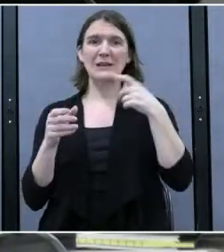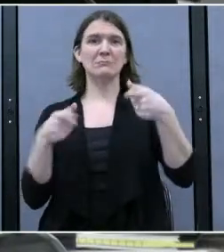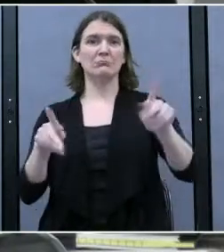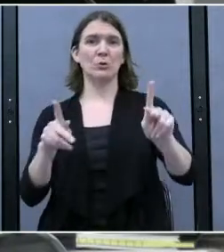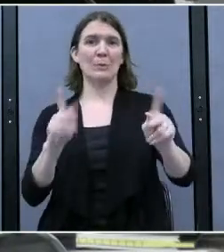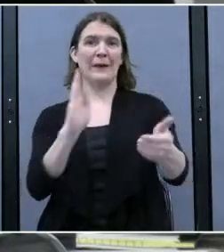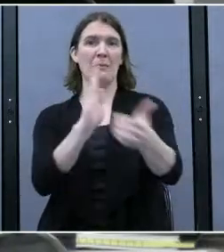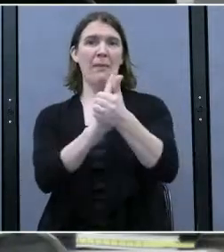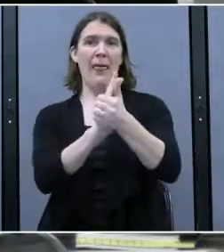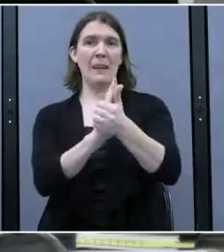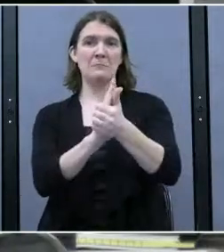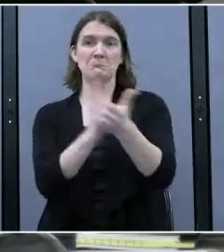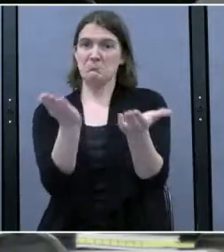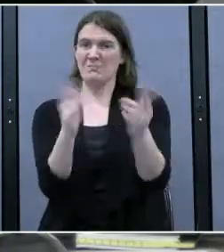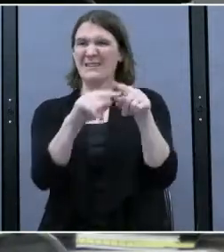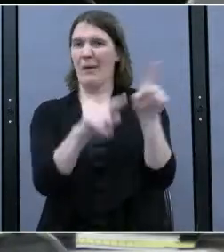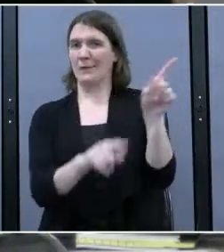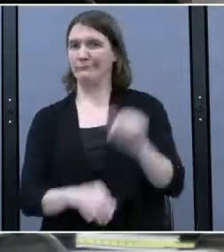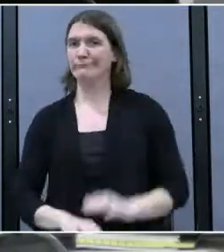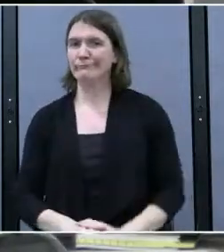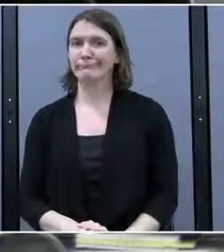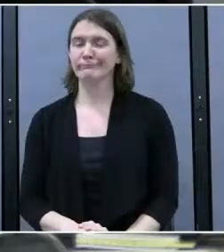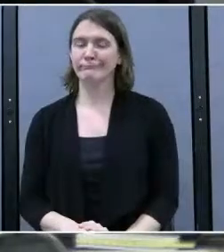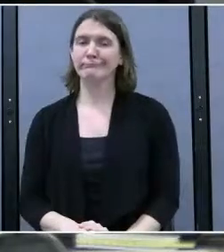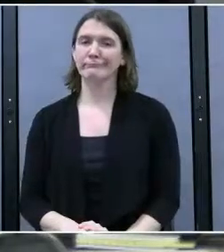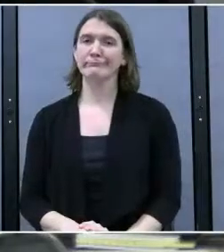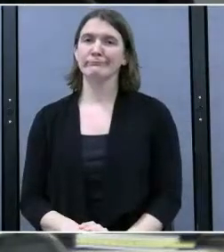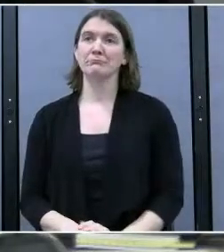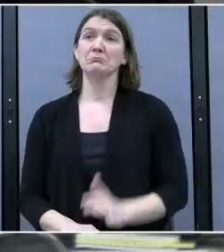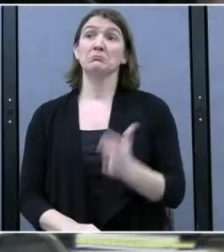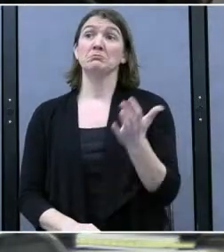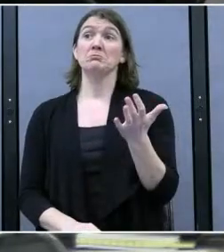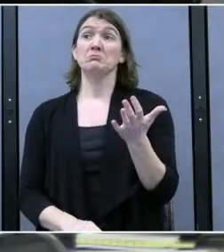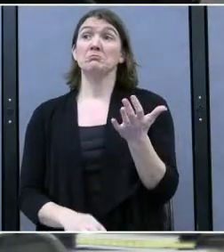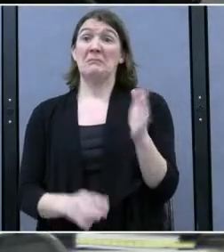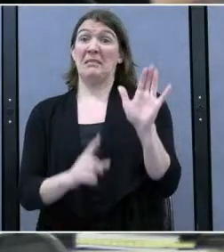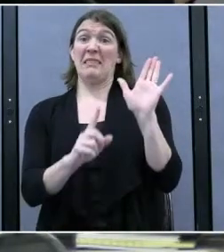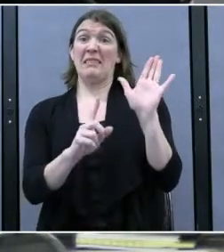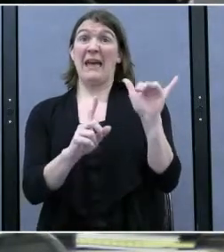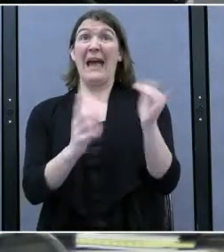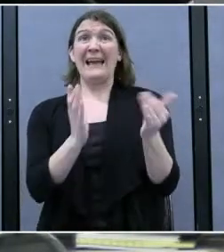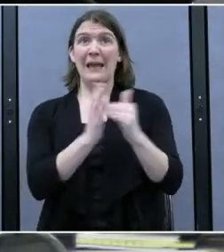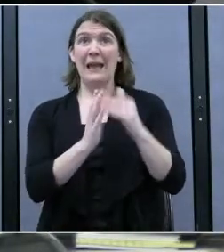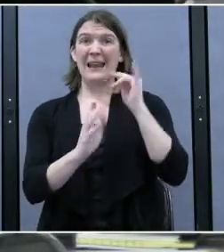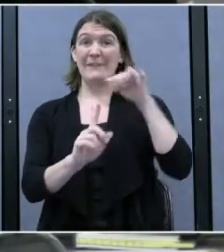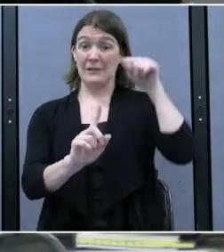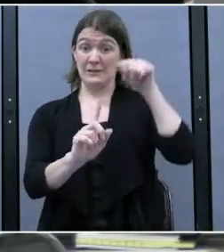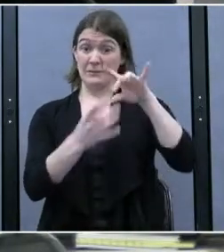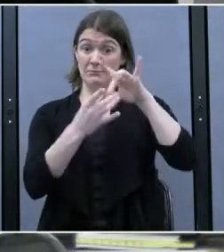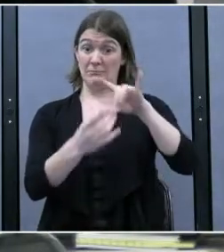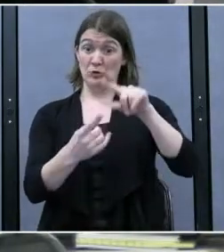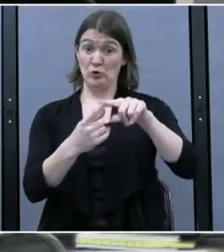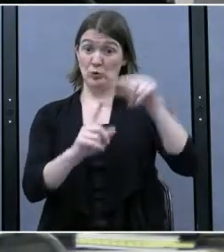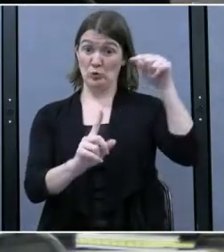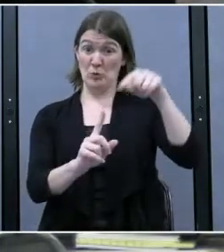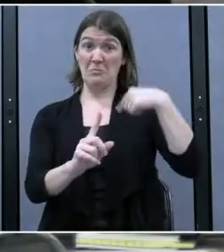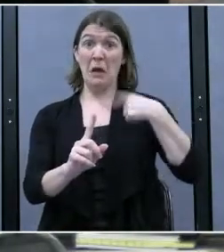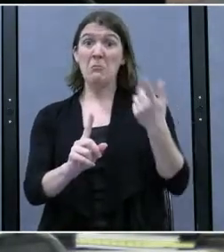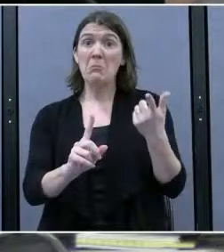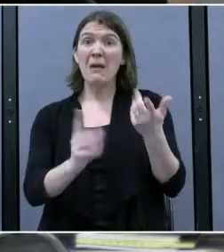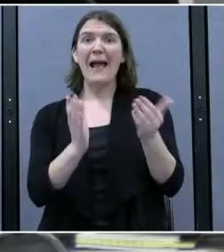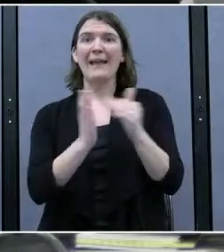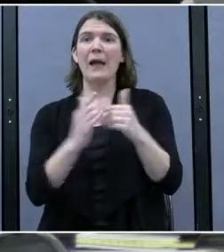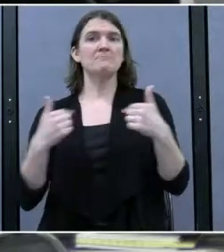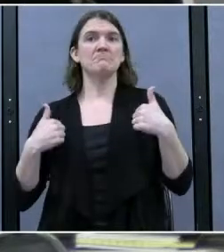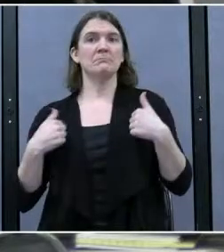that, subject to the town moderator, is probably germane, but that ruling would have to